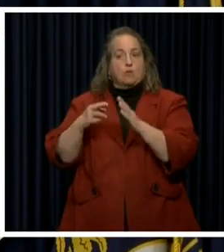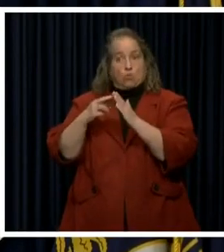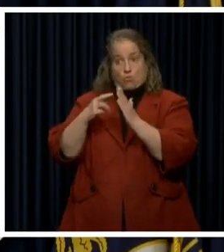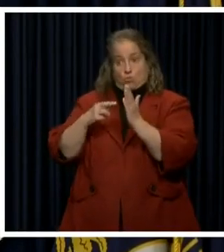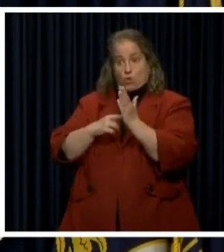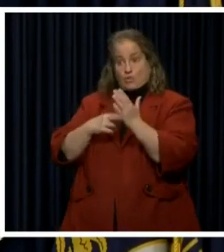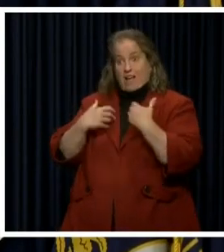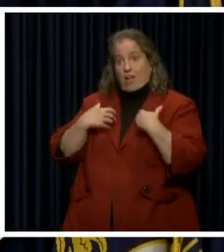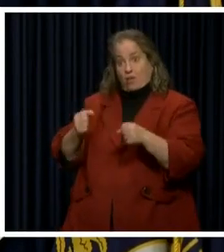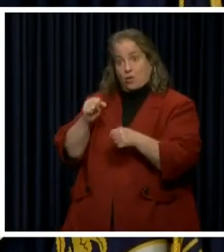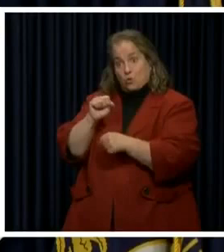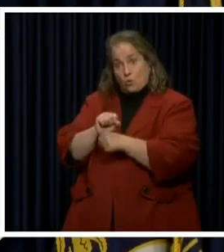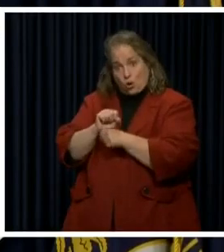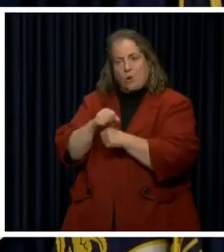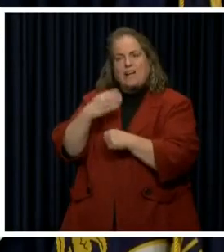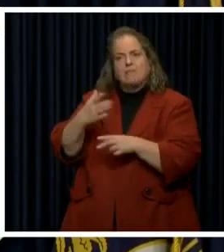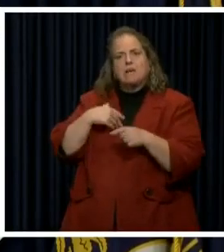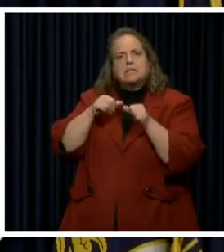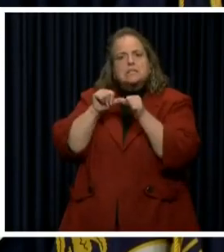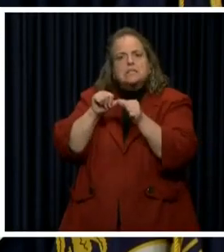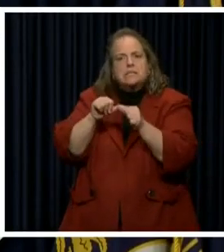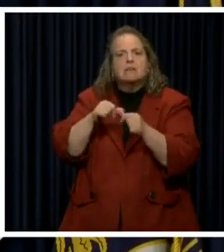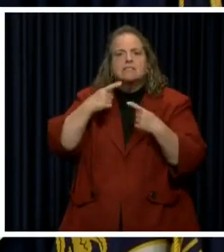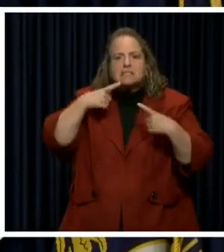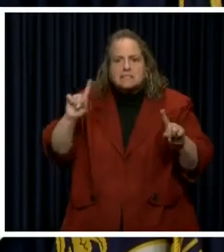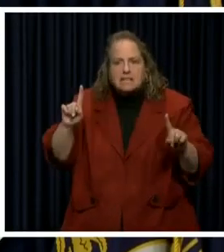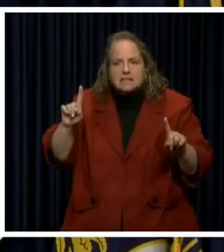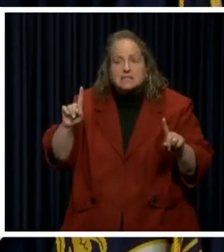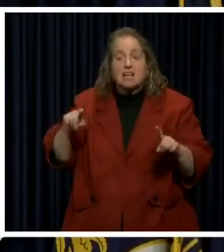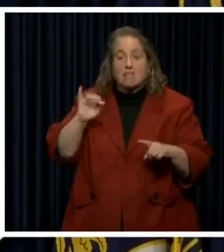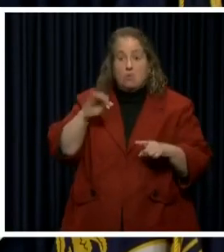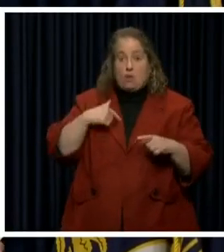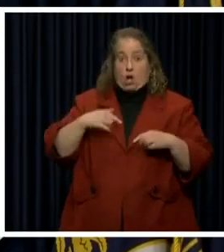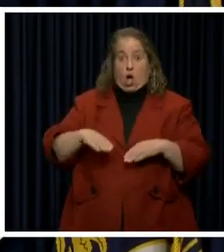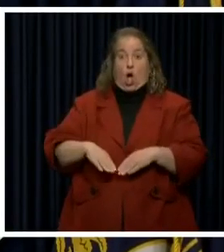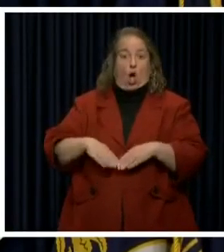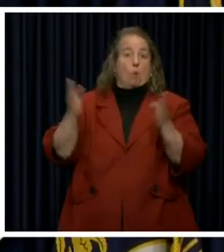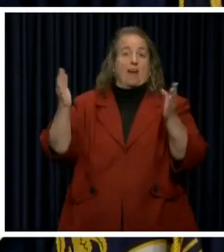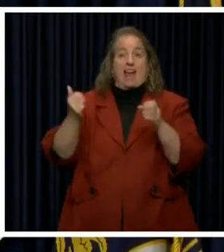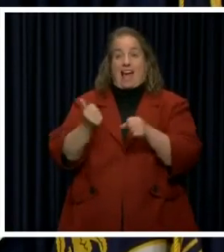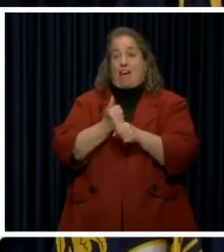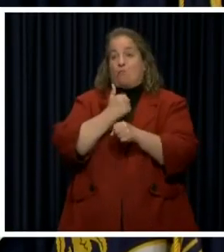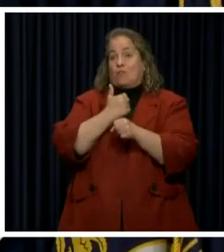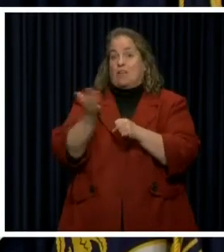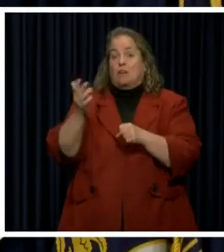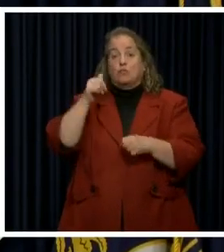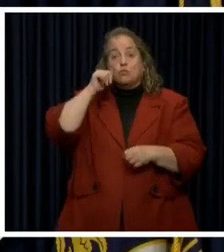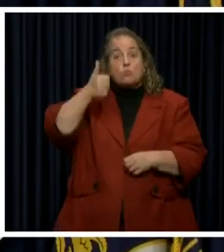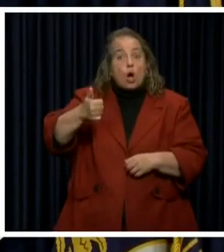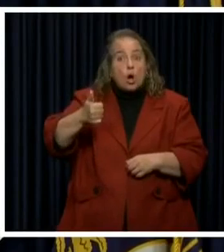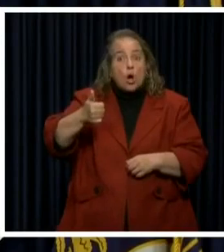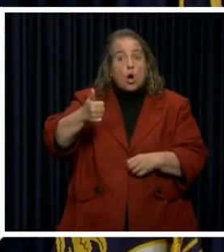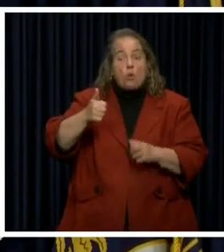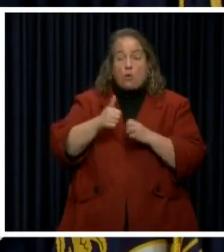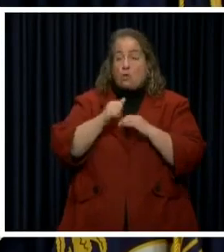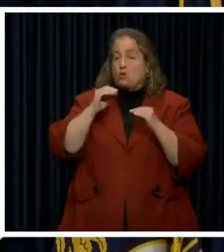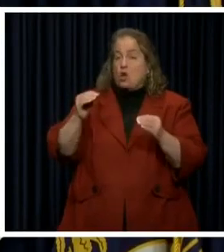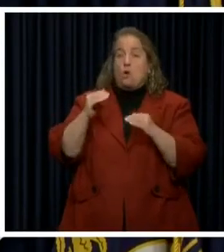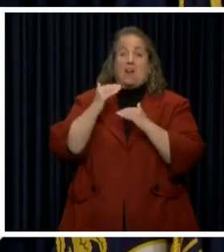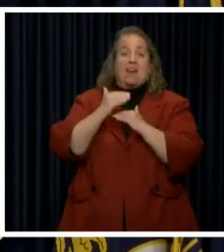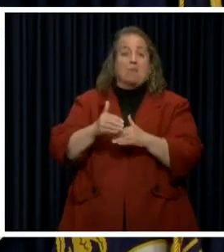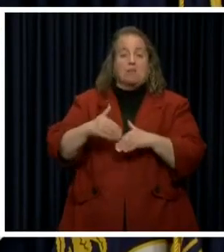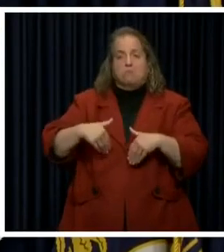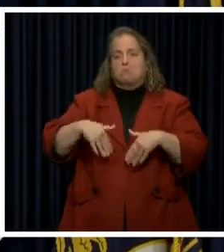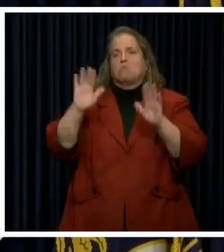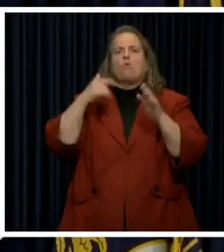continuity and that give us long-term success. If we opened everything up tomorrow with no limitations, first